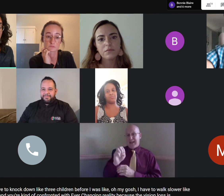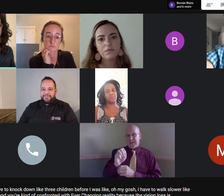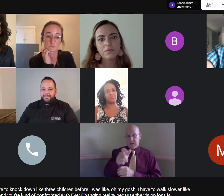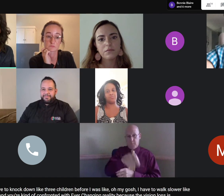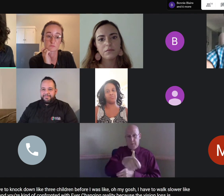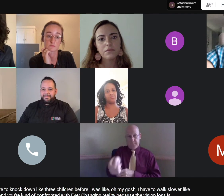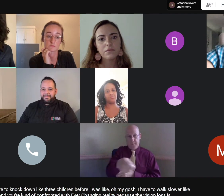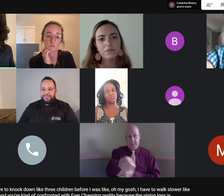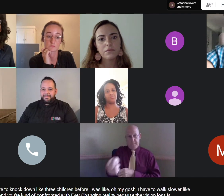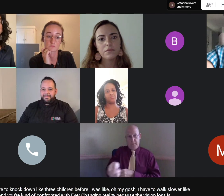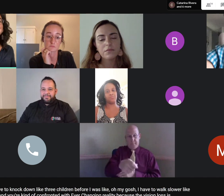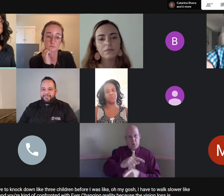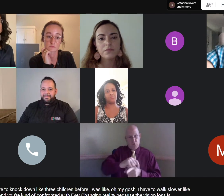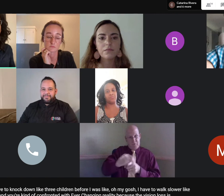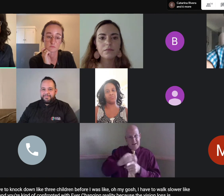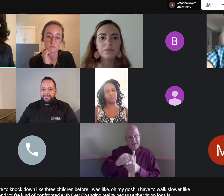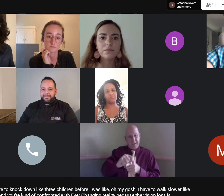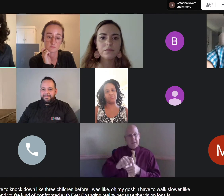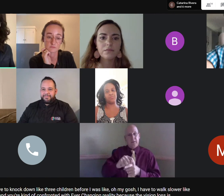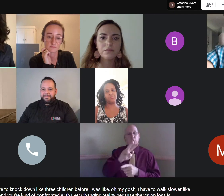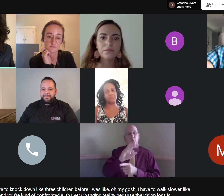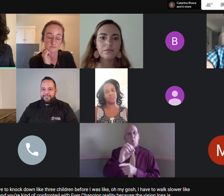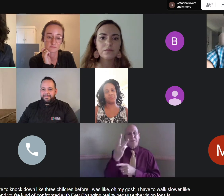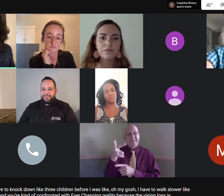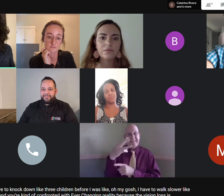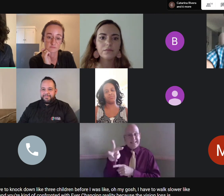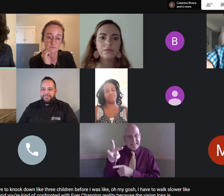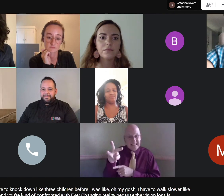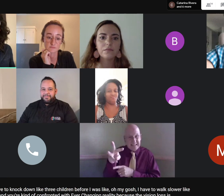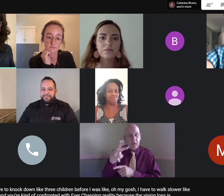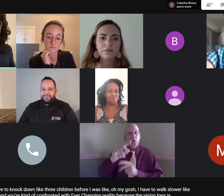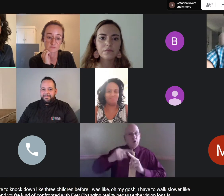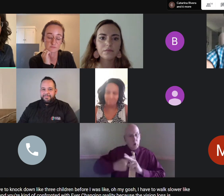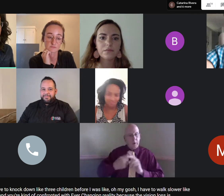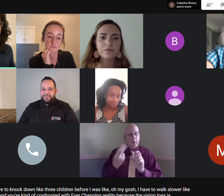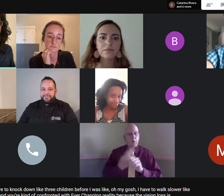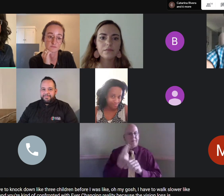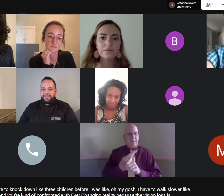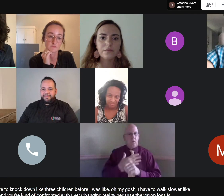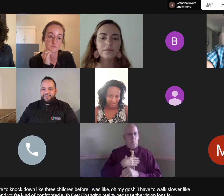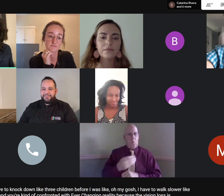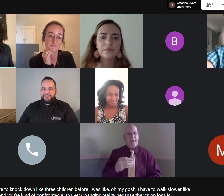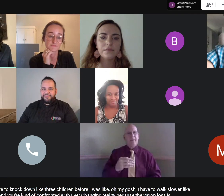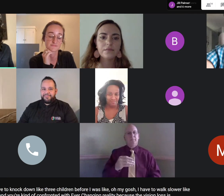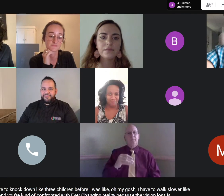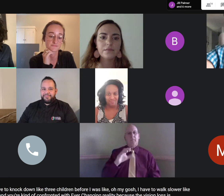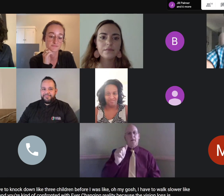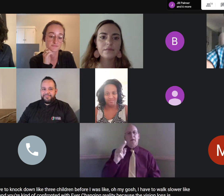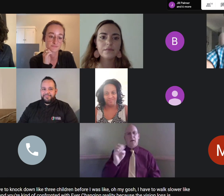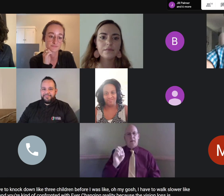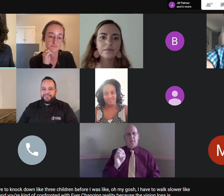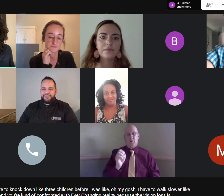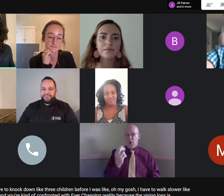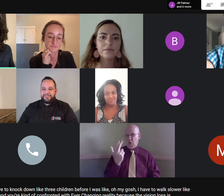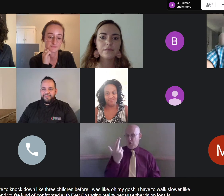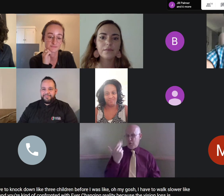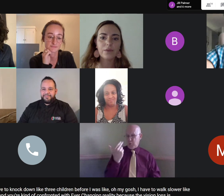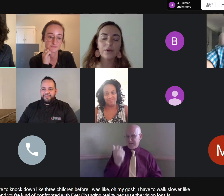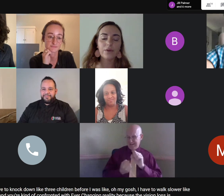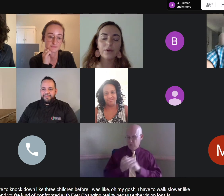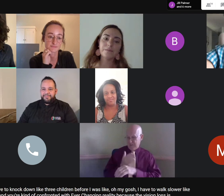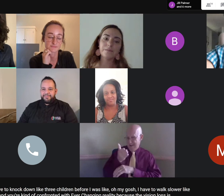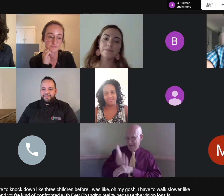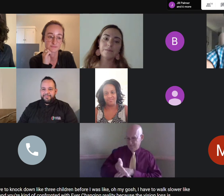a cane until 2016. So that was 13 years after my diagnosis.